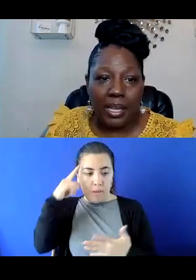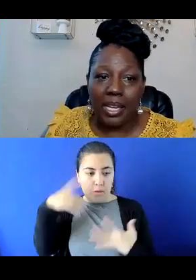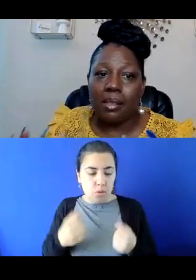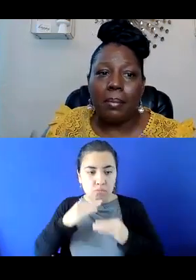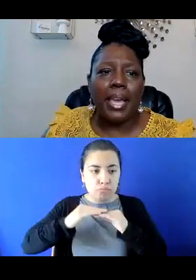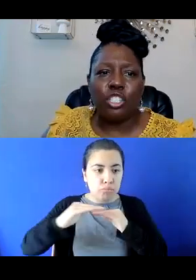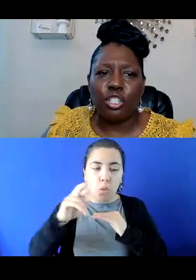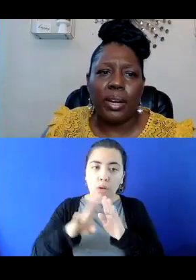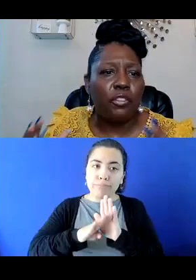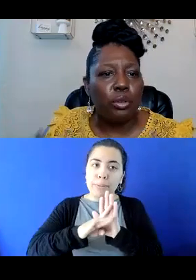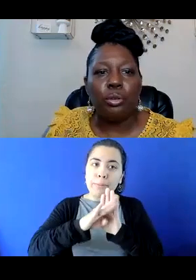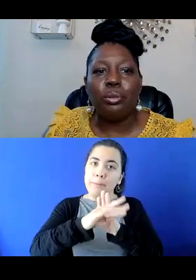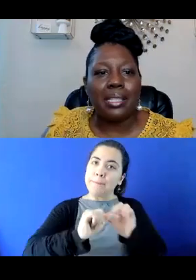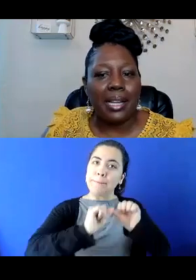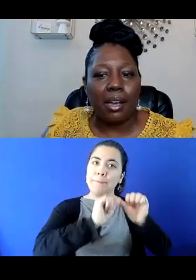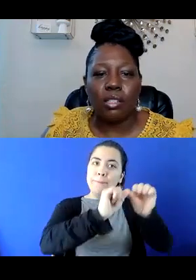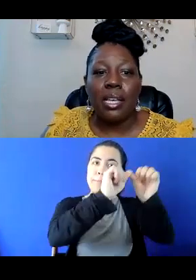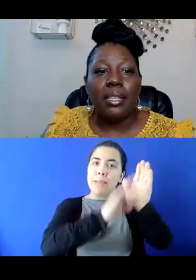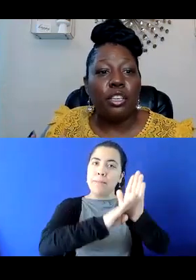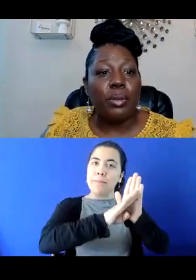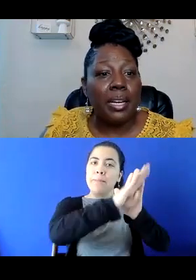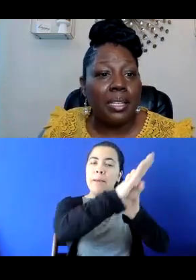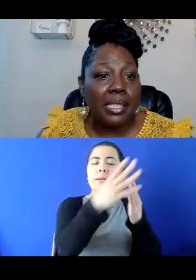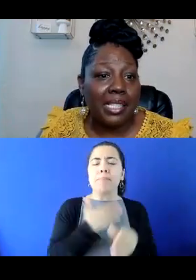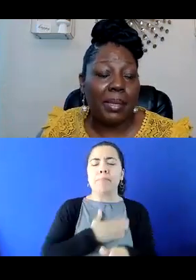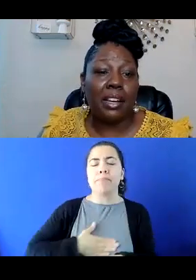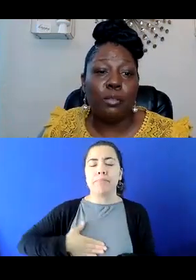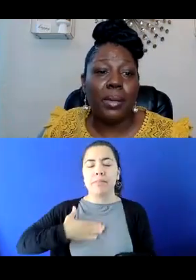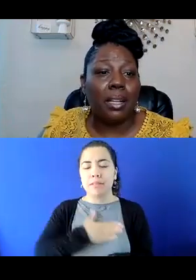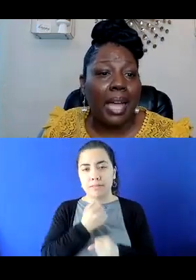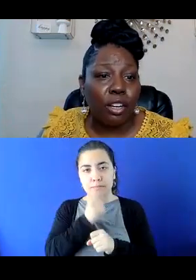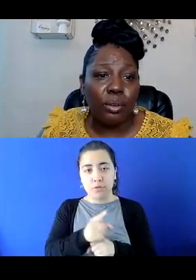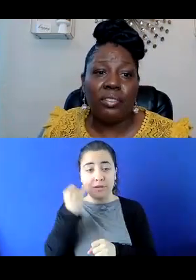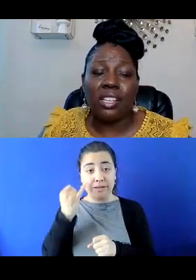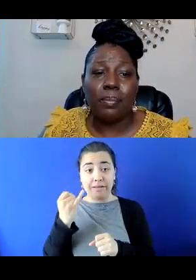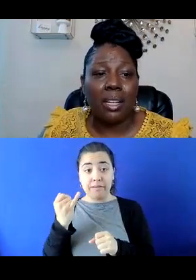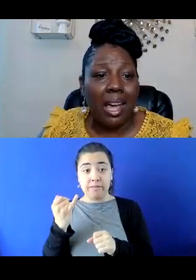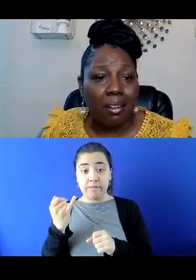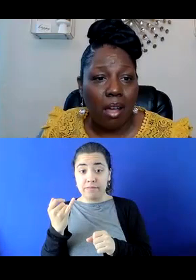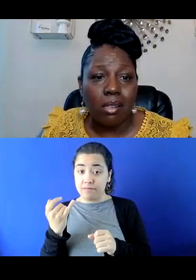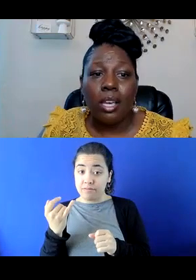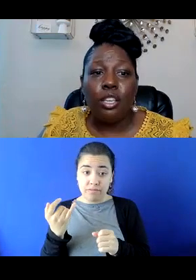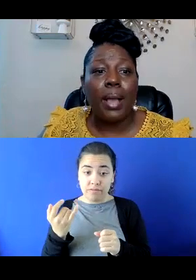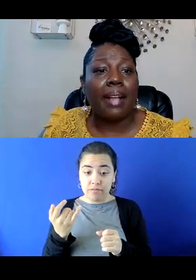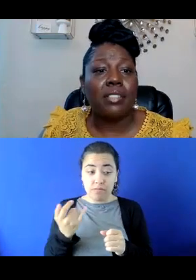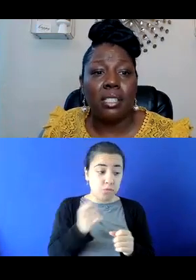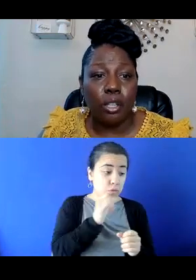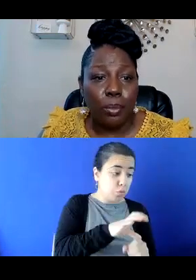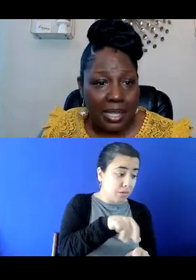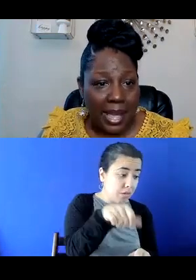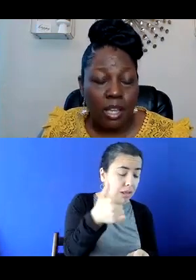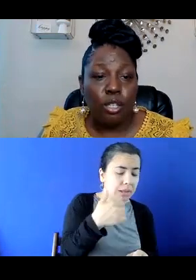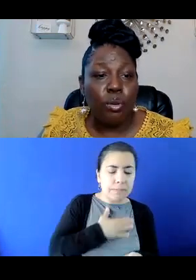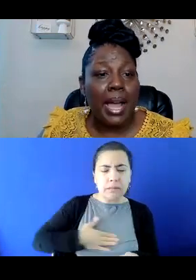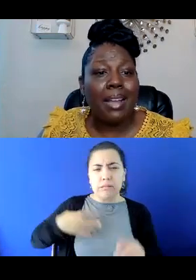please, please make sure if you do nothing else that you get an assessment. There's been a lot of grief. There's been a lot of loss. You have to deal